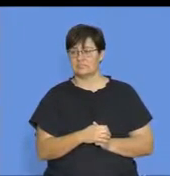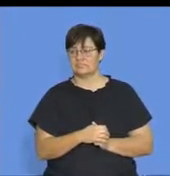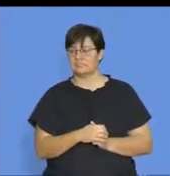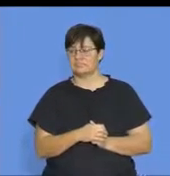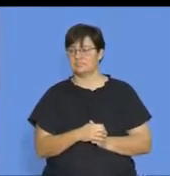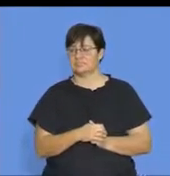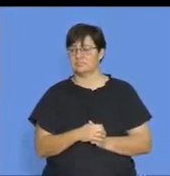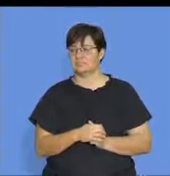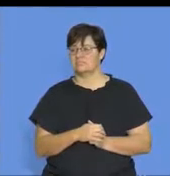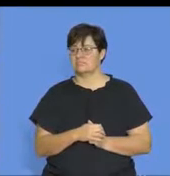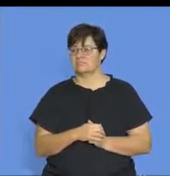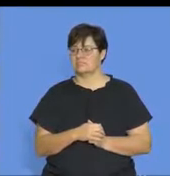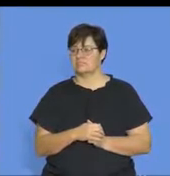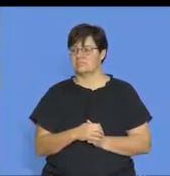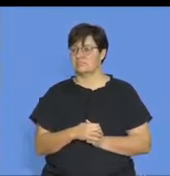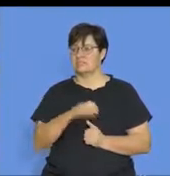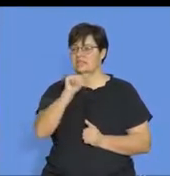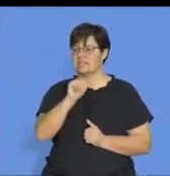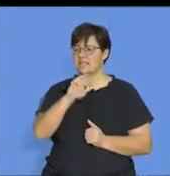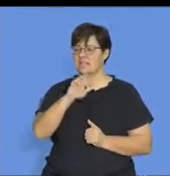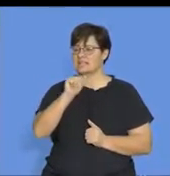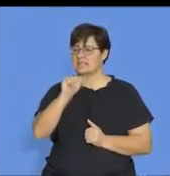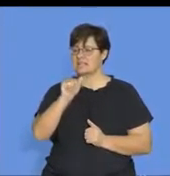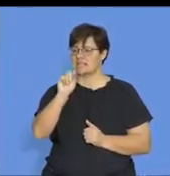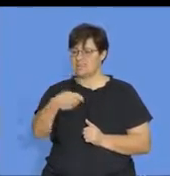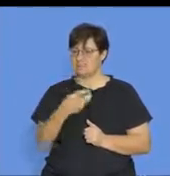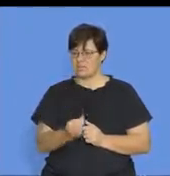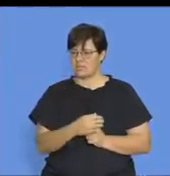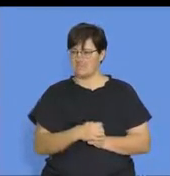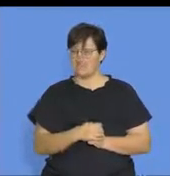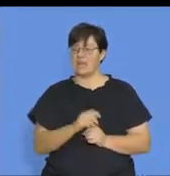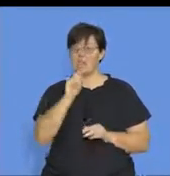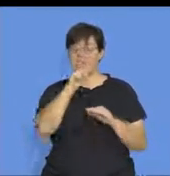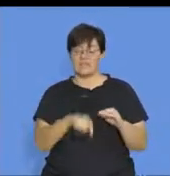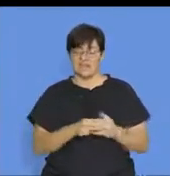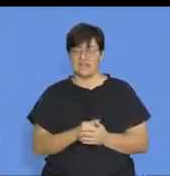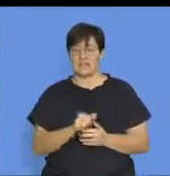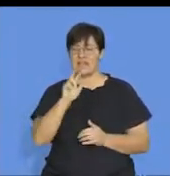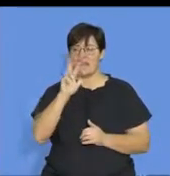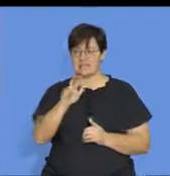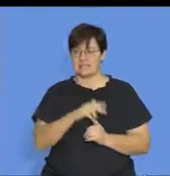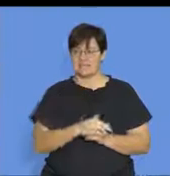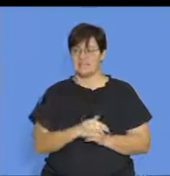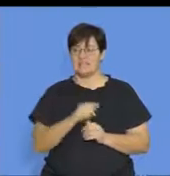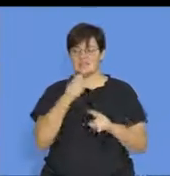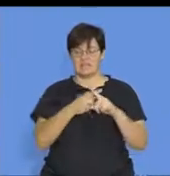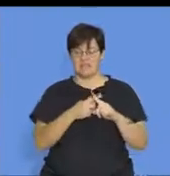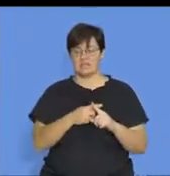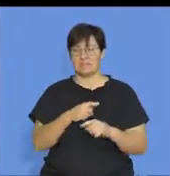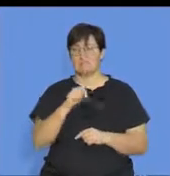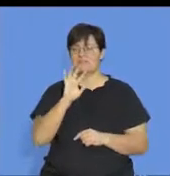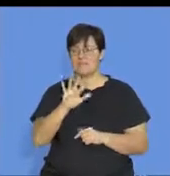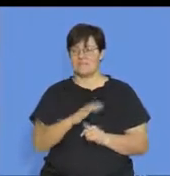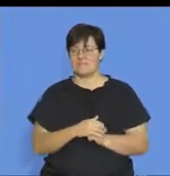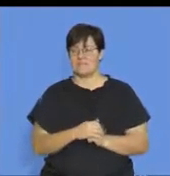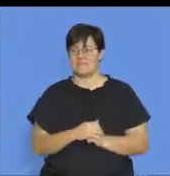Right, so I've already got 696,000, divide that by 8 times 5, right,